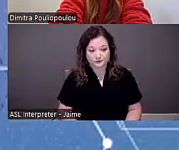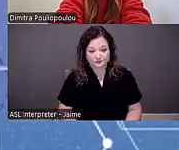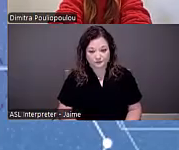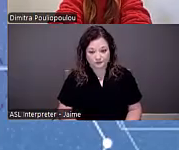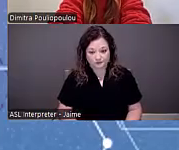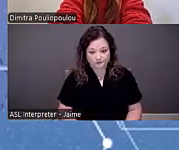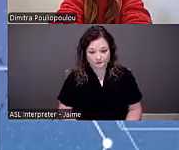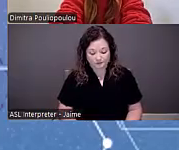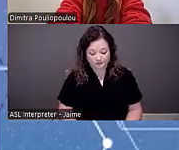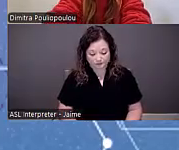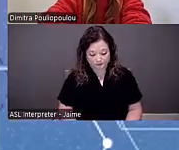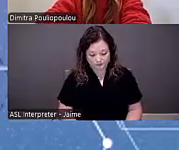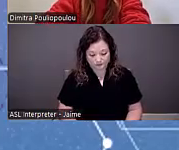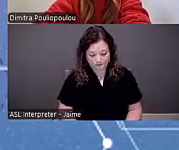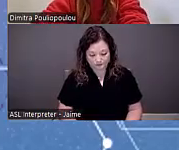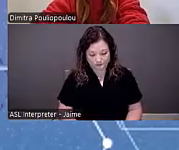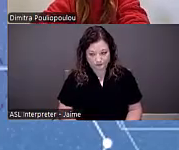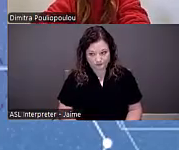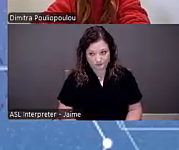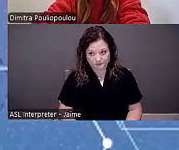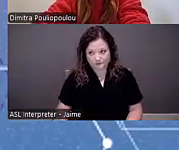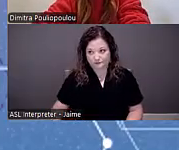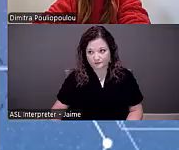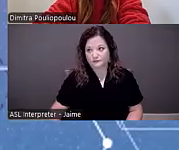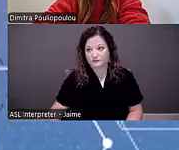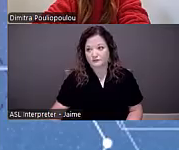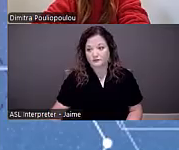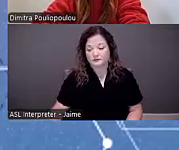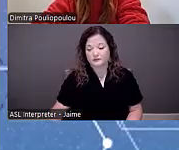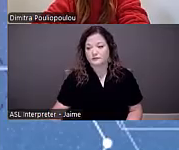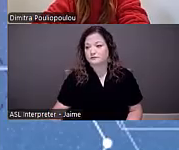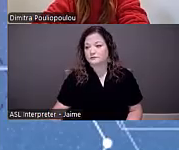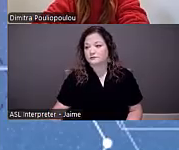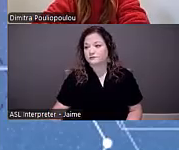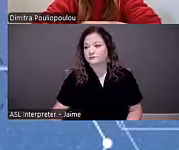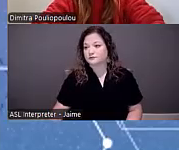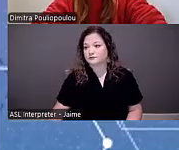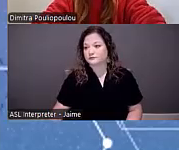isn't urgent, consider postponing it to another day when your hands feel better.